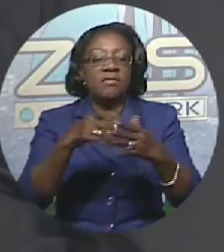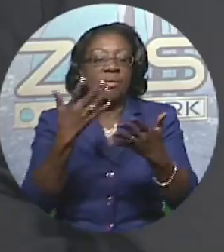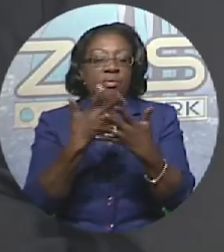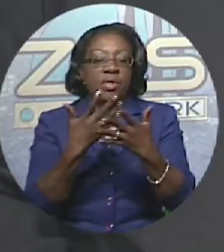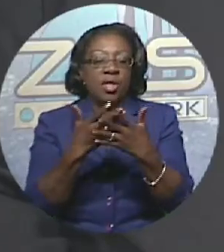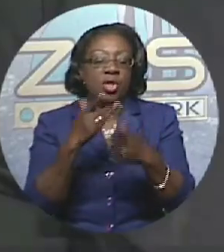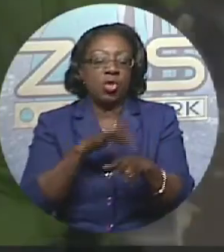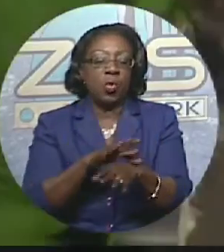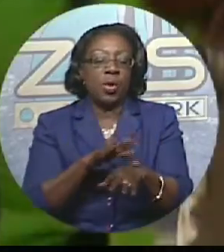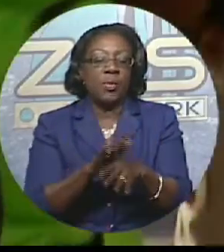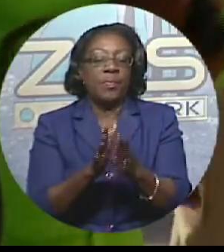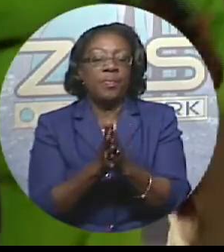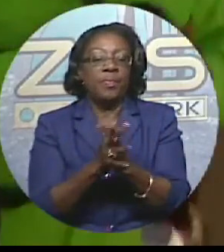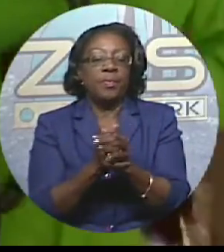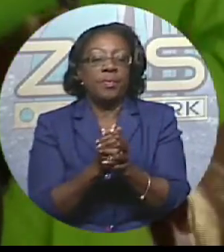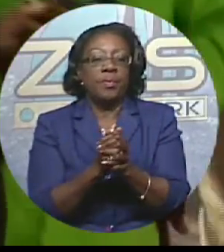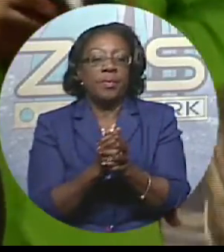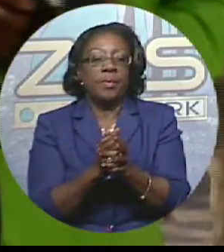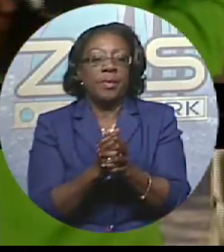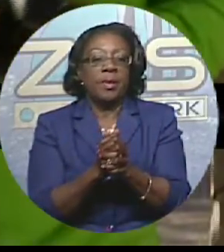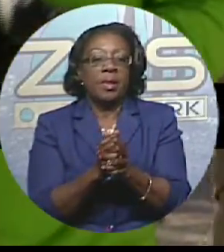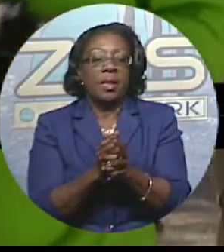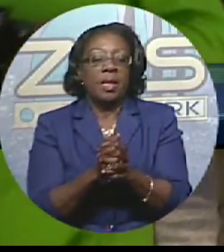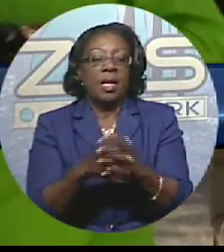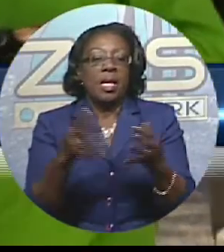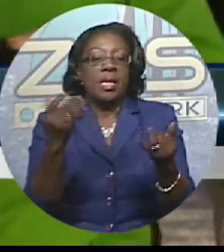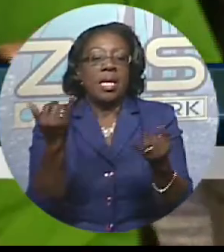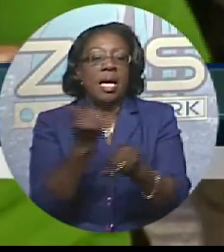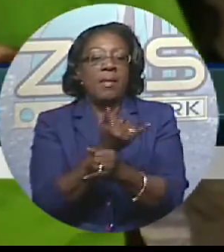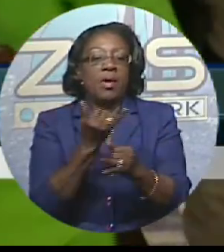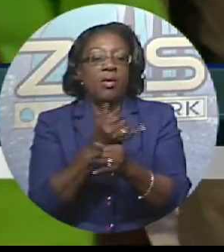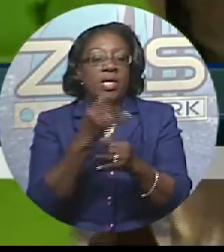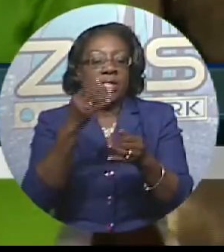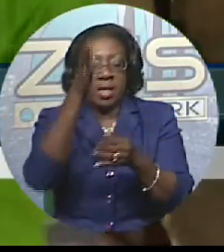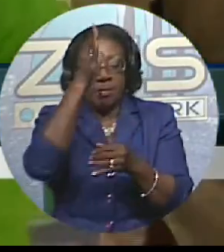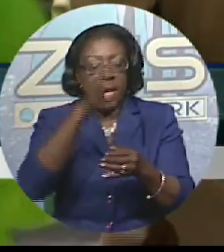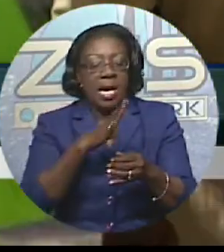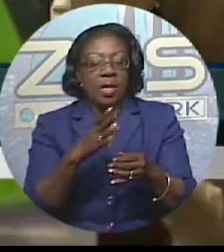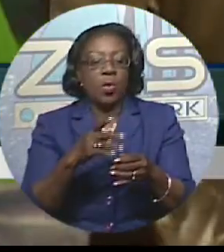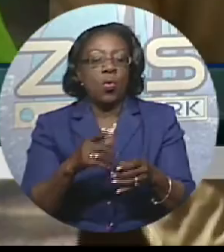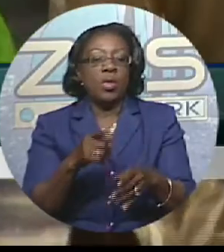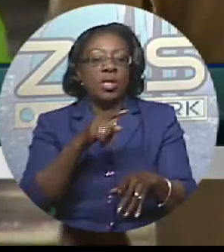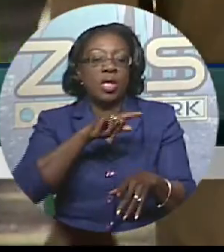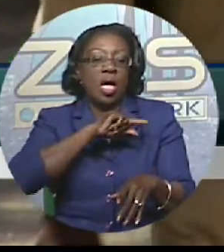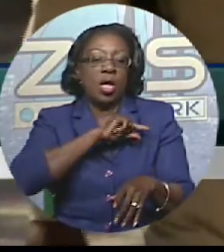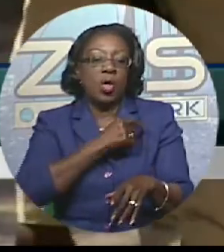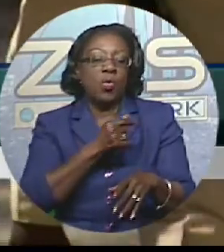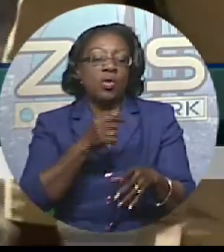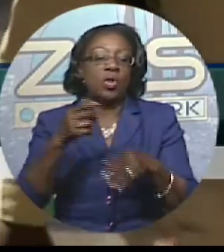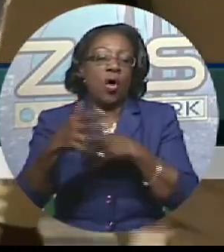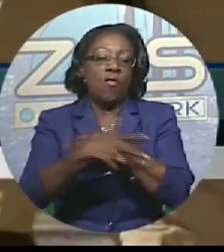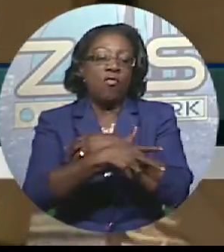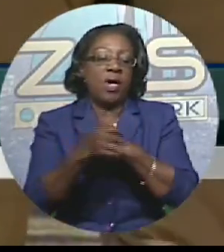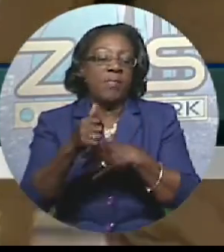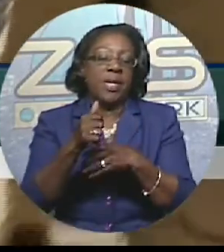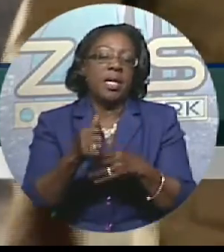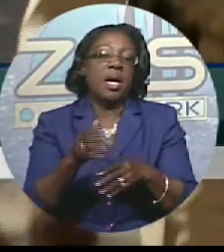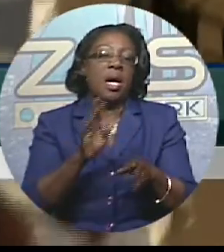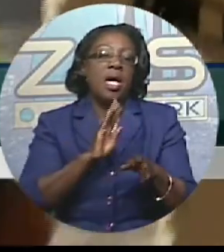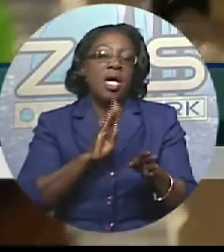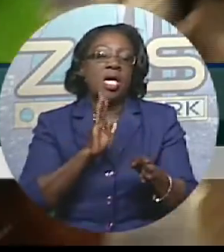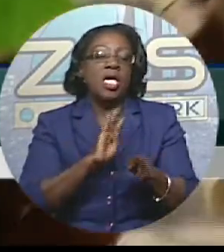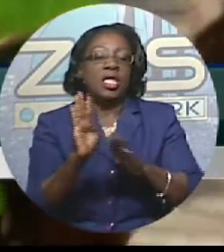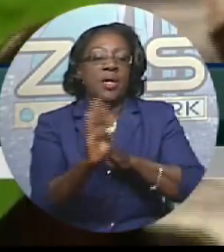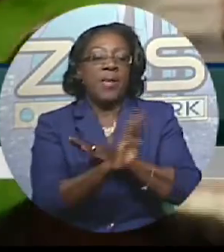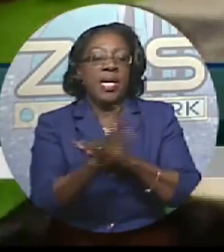soon. The immigration officer accused of raping a Jamaican woman was granted $12,000 bail today by